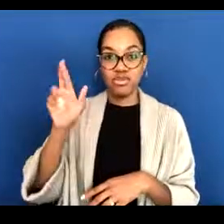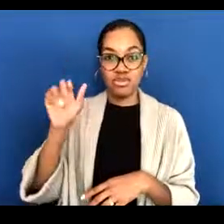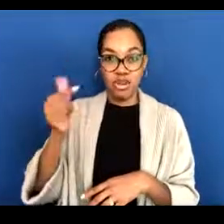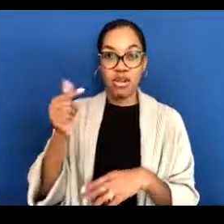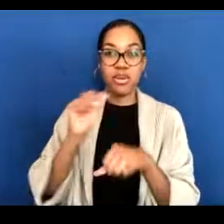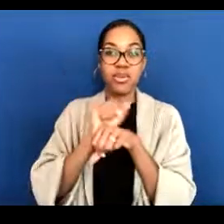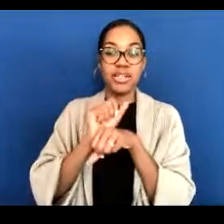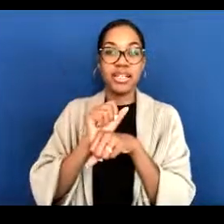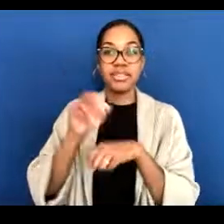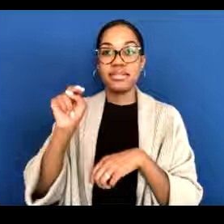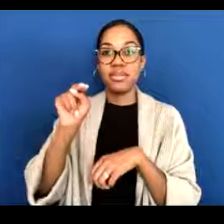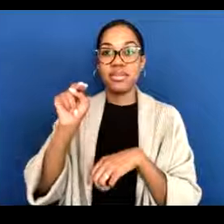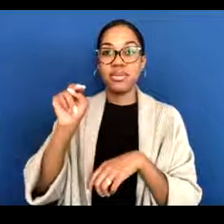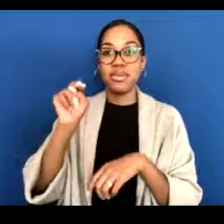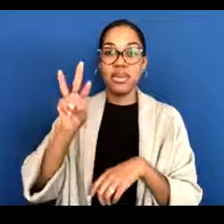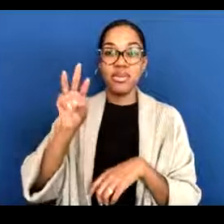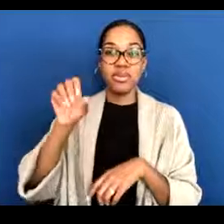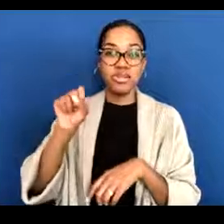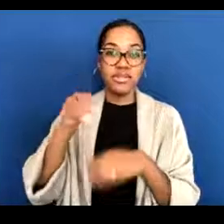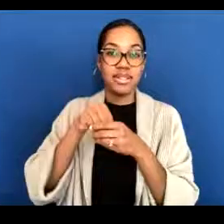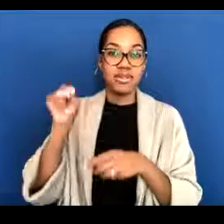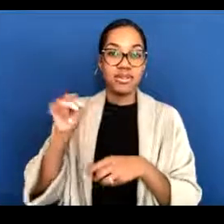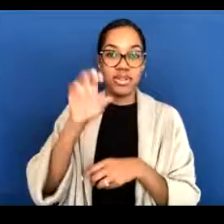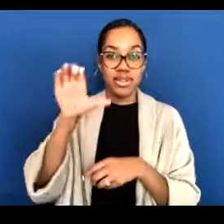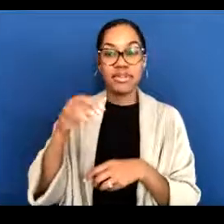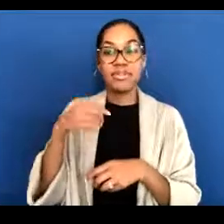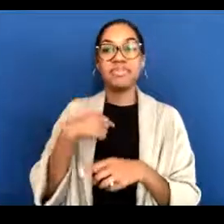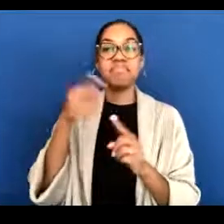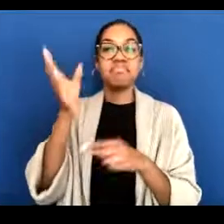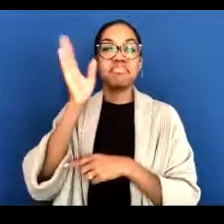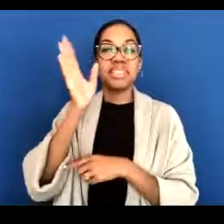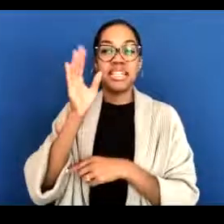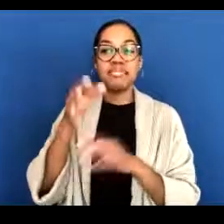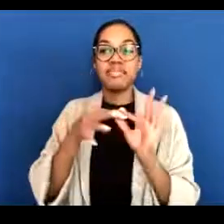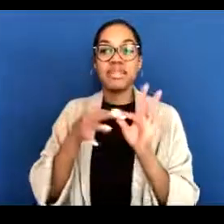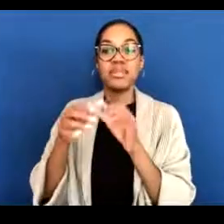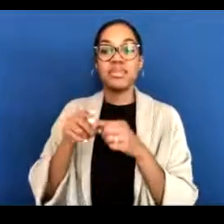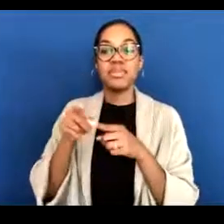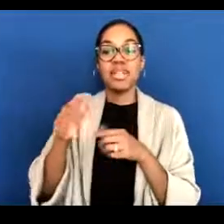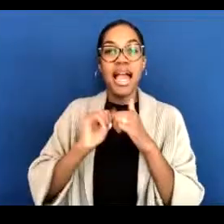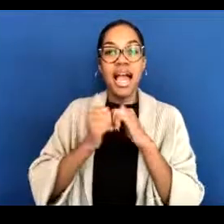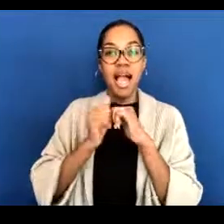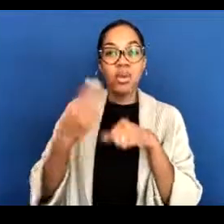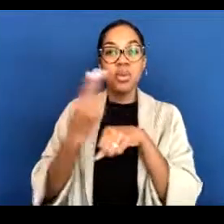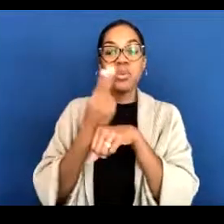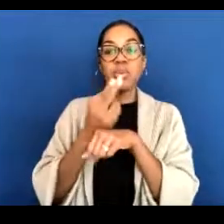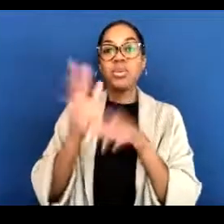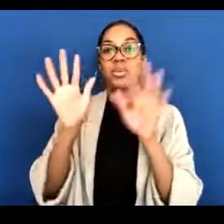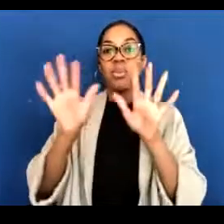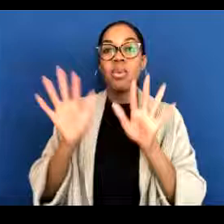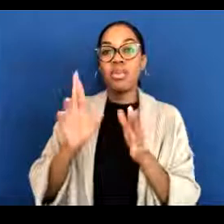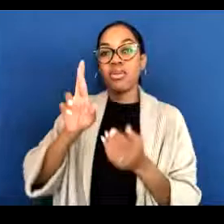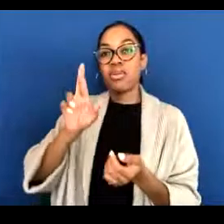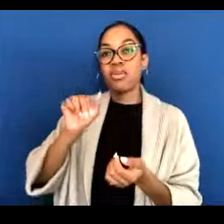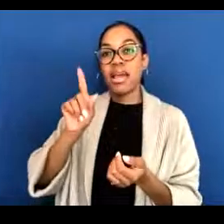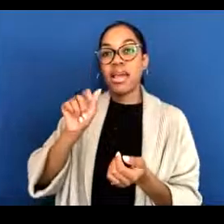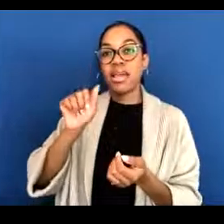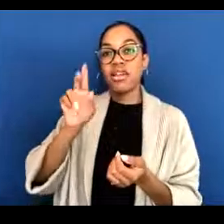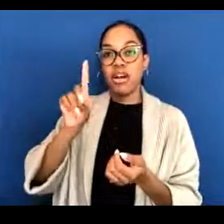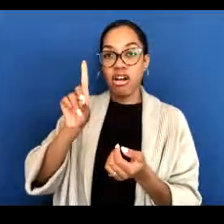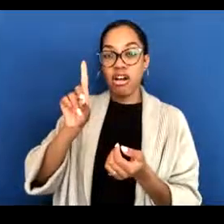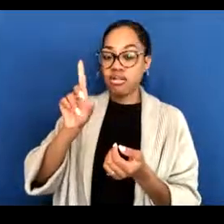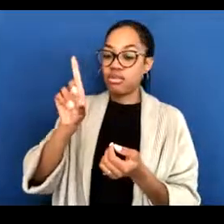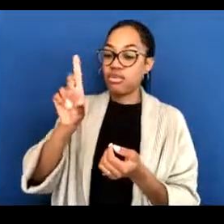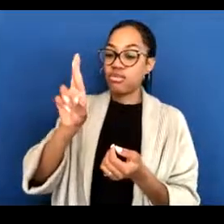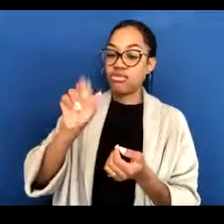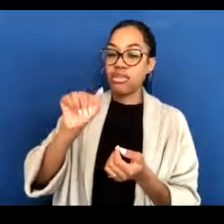we can use National Weather Service weather radar to help watch bird migration. Now, weather radar is one of our most powerful tools that we